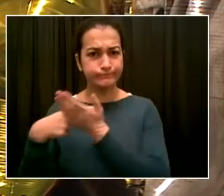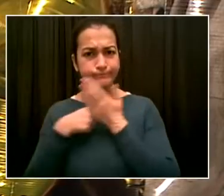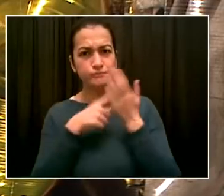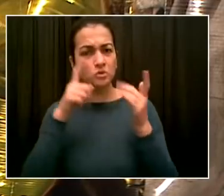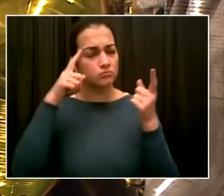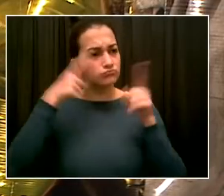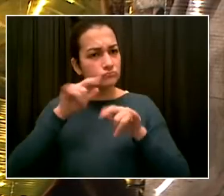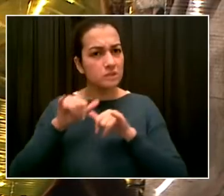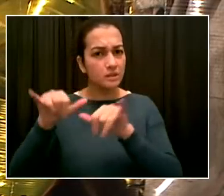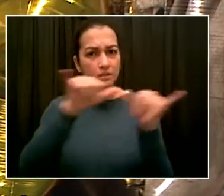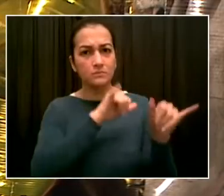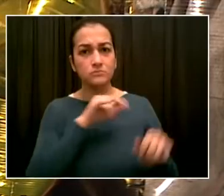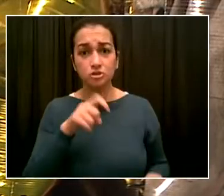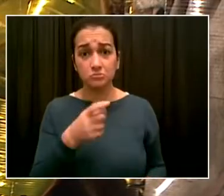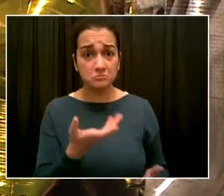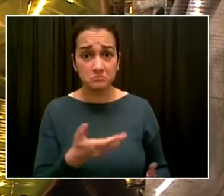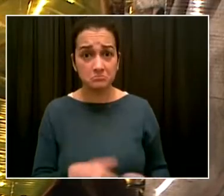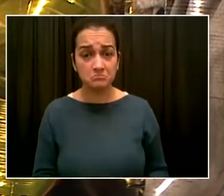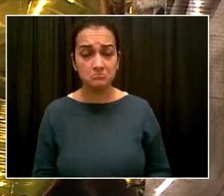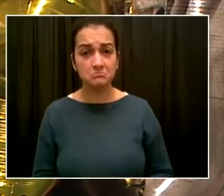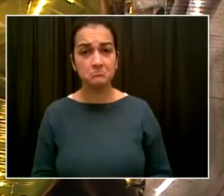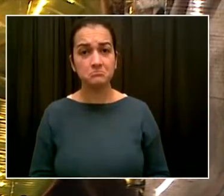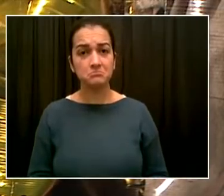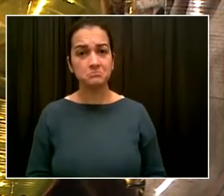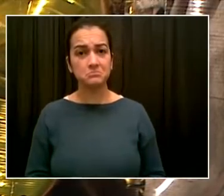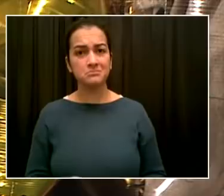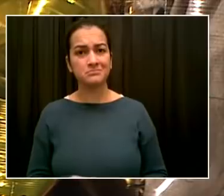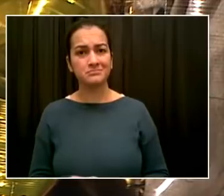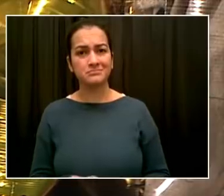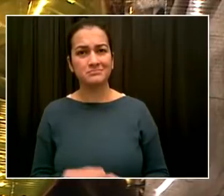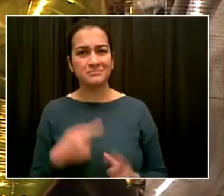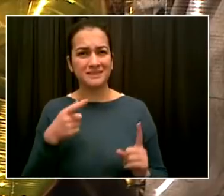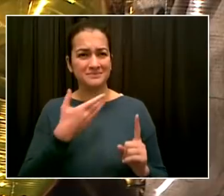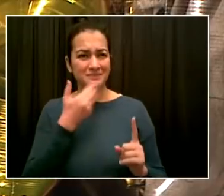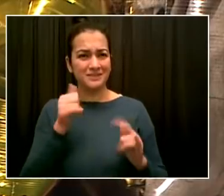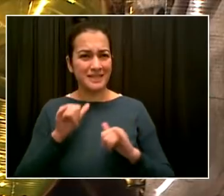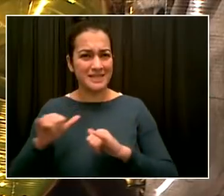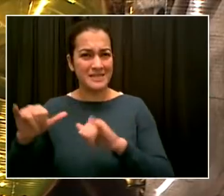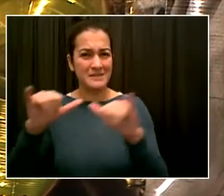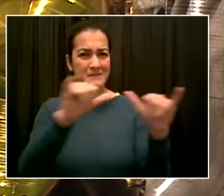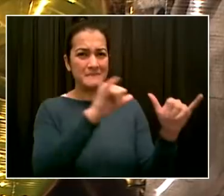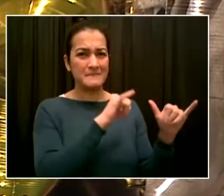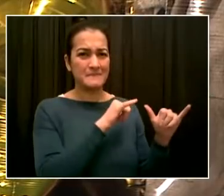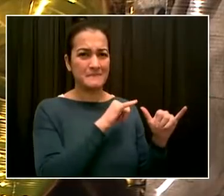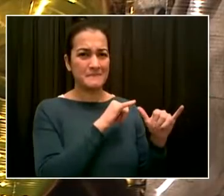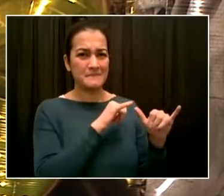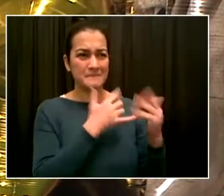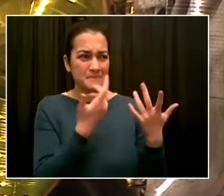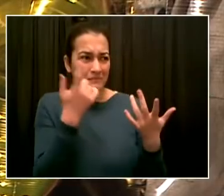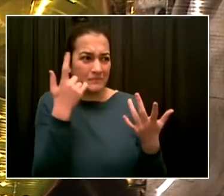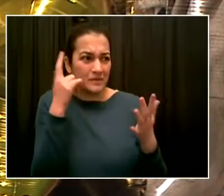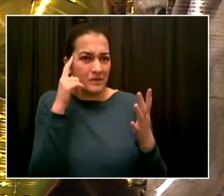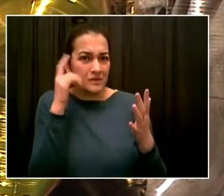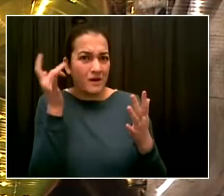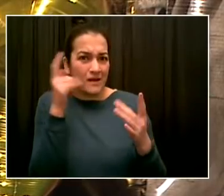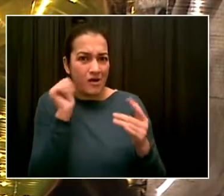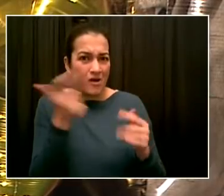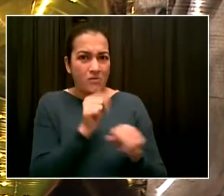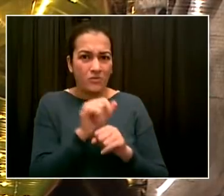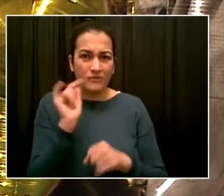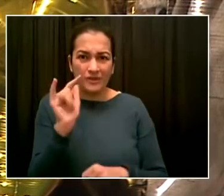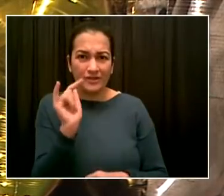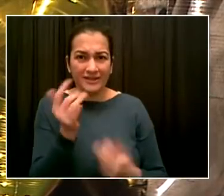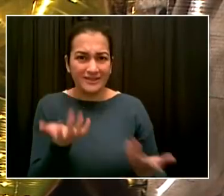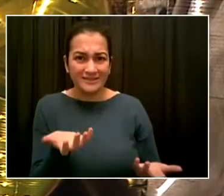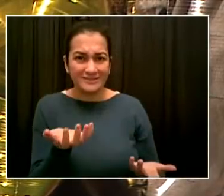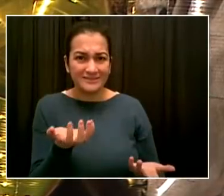up to unions, but wouldn't it have been better to work behind the scenes collaboratively rather than to create the situation where